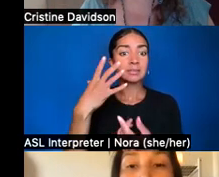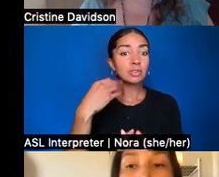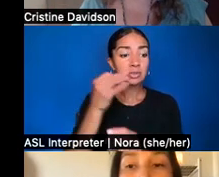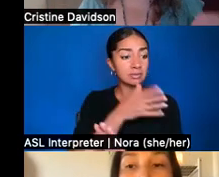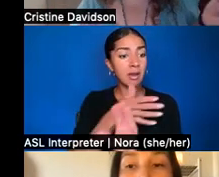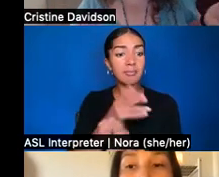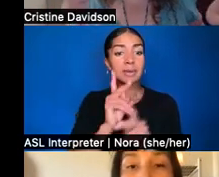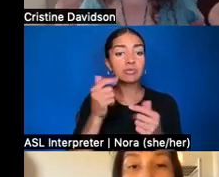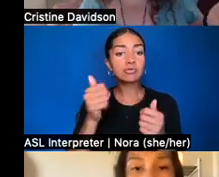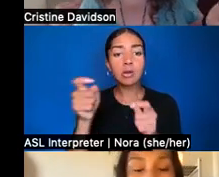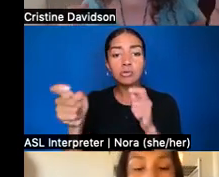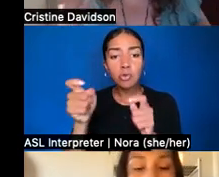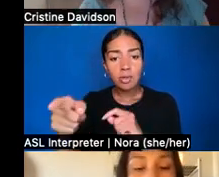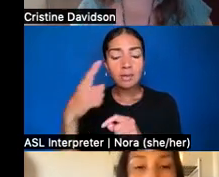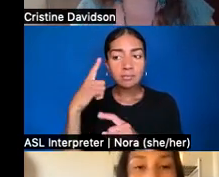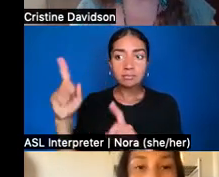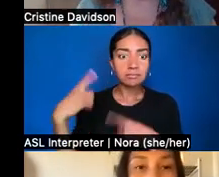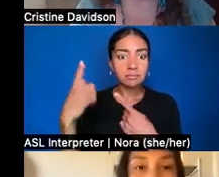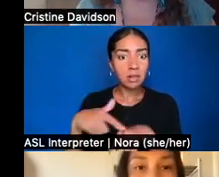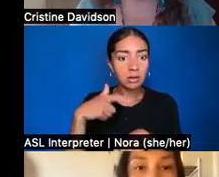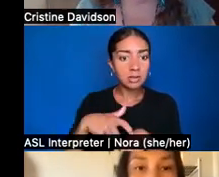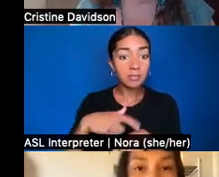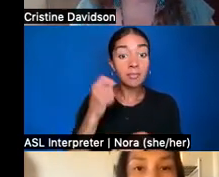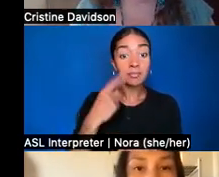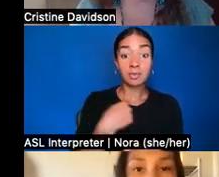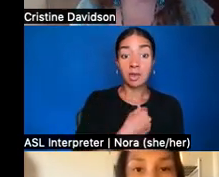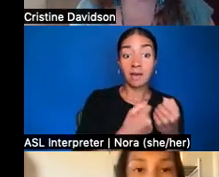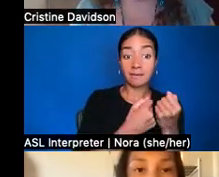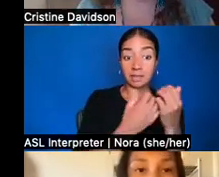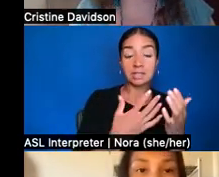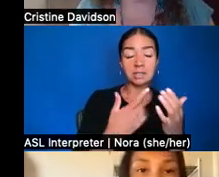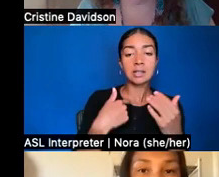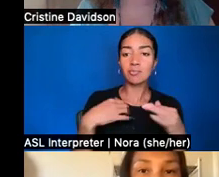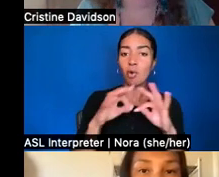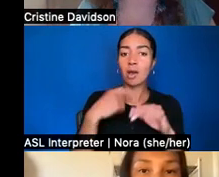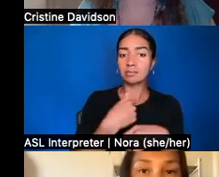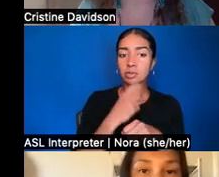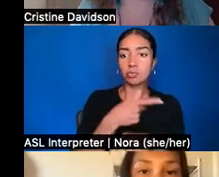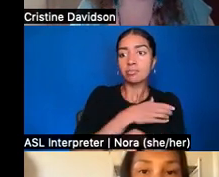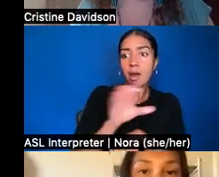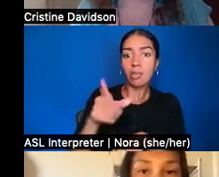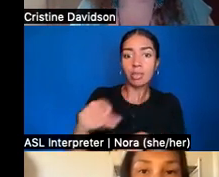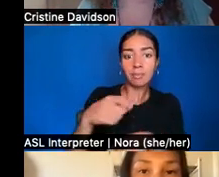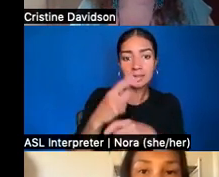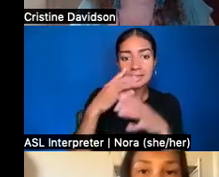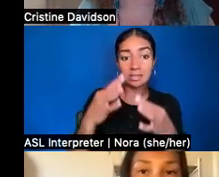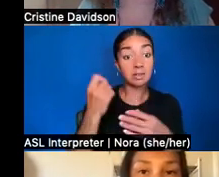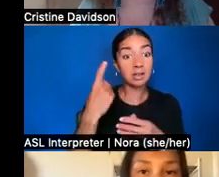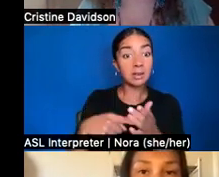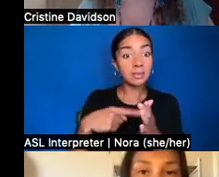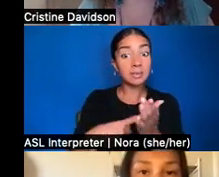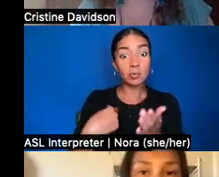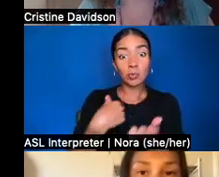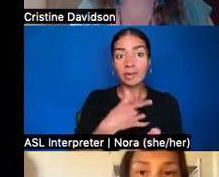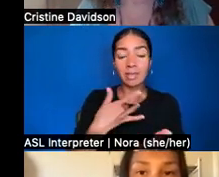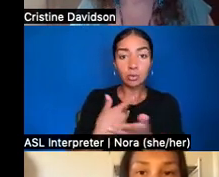own decisions. So sometimes we're rookies at it. I was very much a rookie. I didn't know how to make decisions for myself when I was first coming